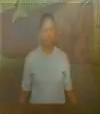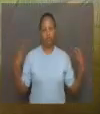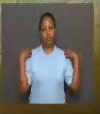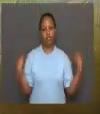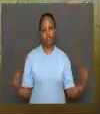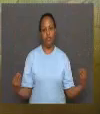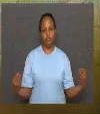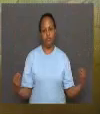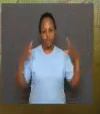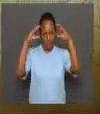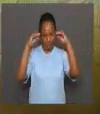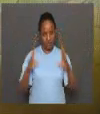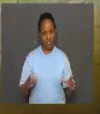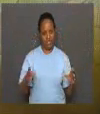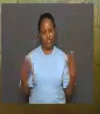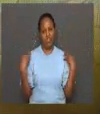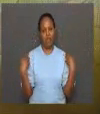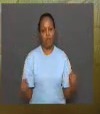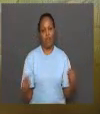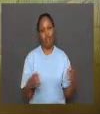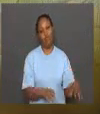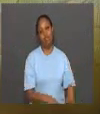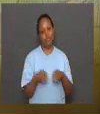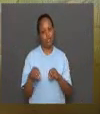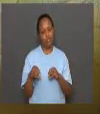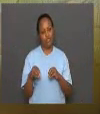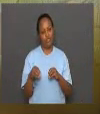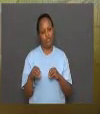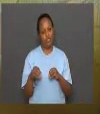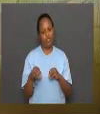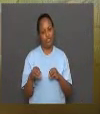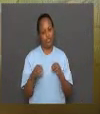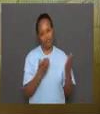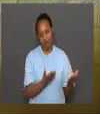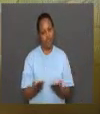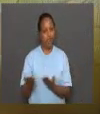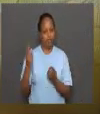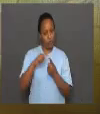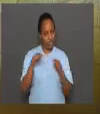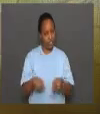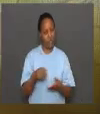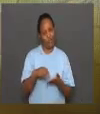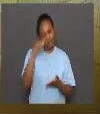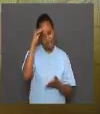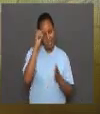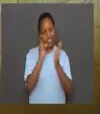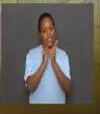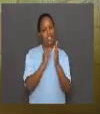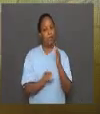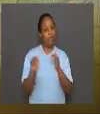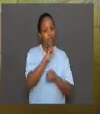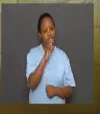Hello, teacher. Hello, students. Welcome to today's lesson on rule of law